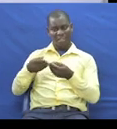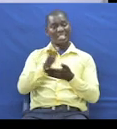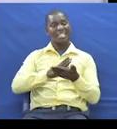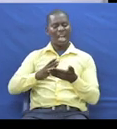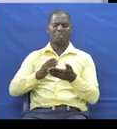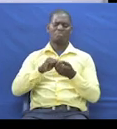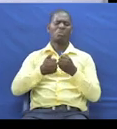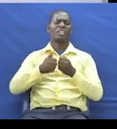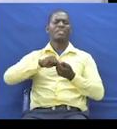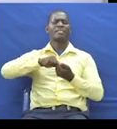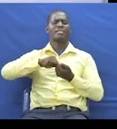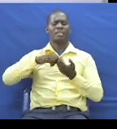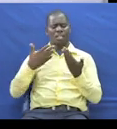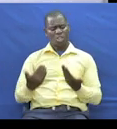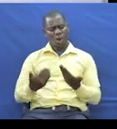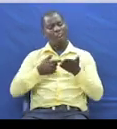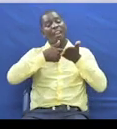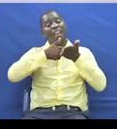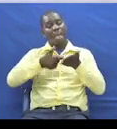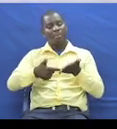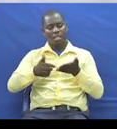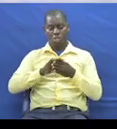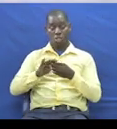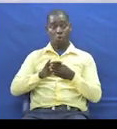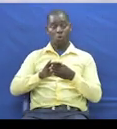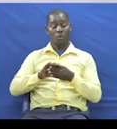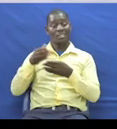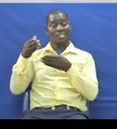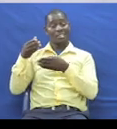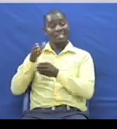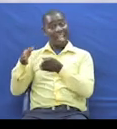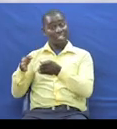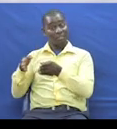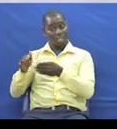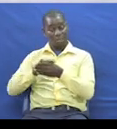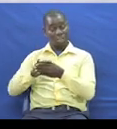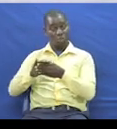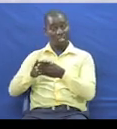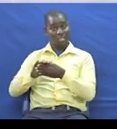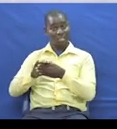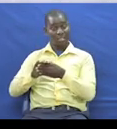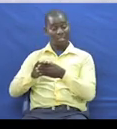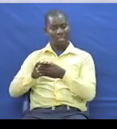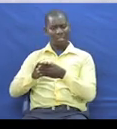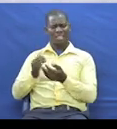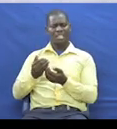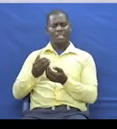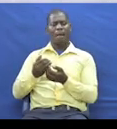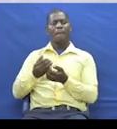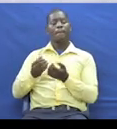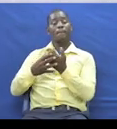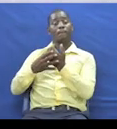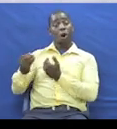weakness. One named Rutherford, a scientific person named Rutherford, came with a model of